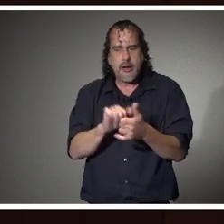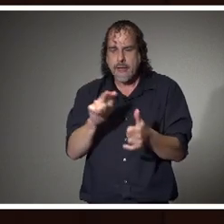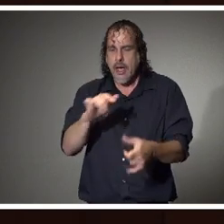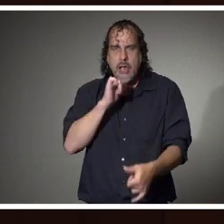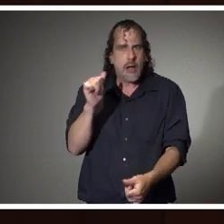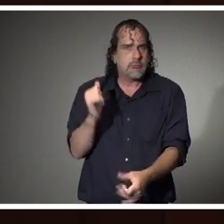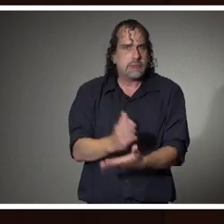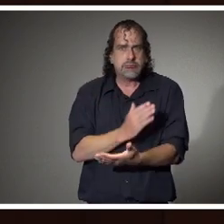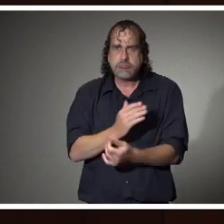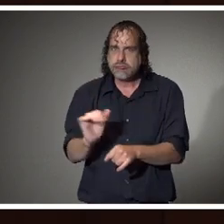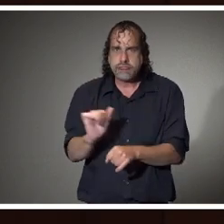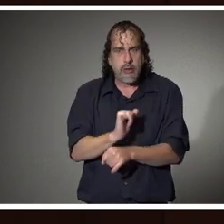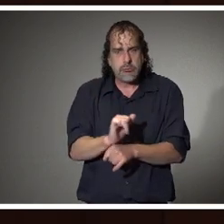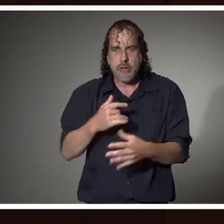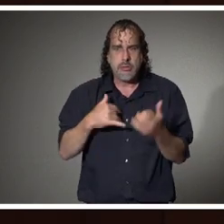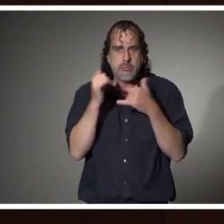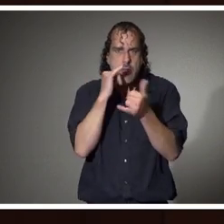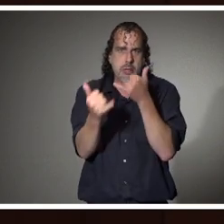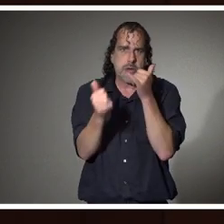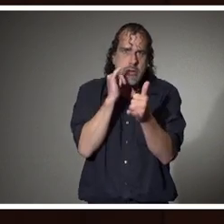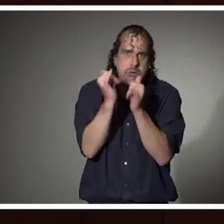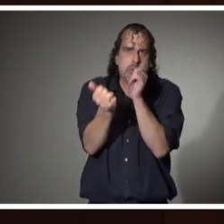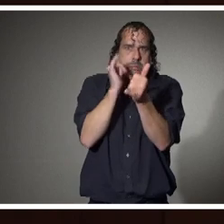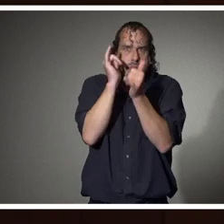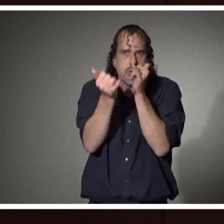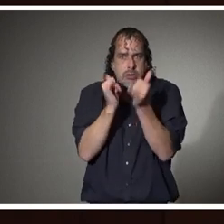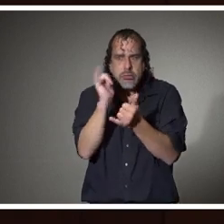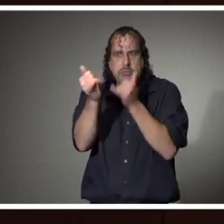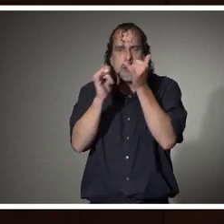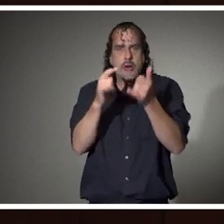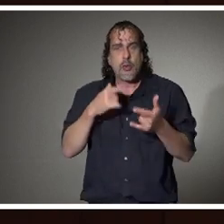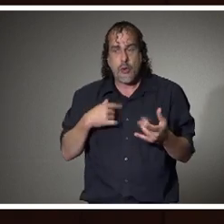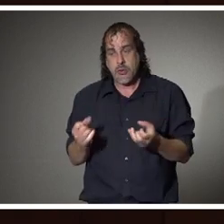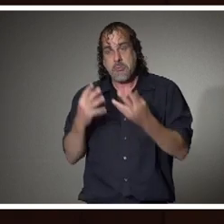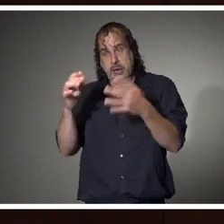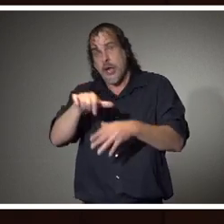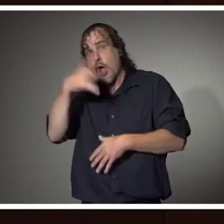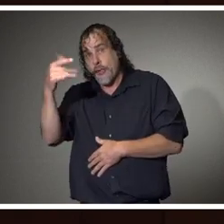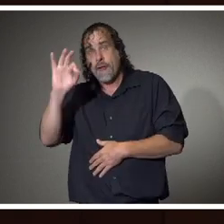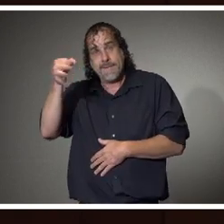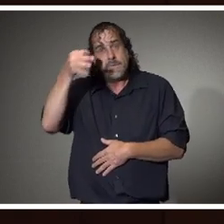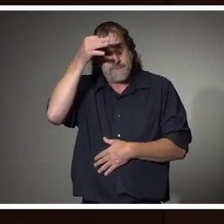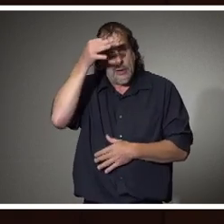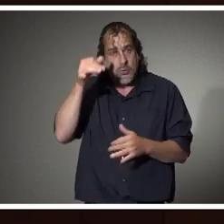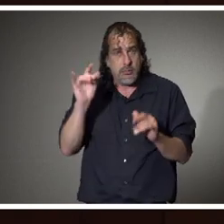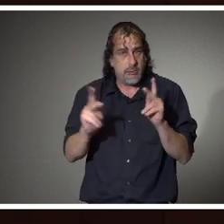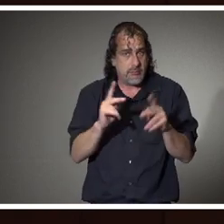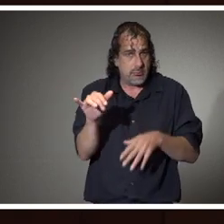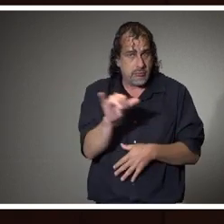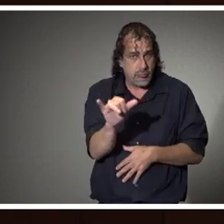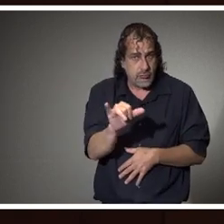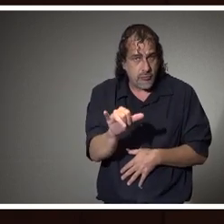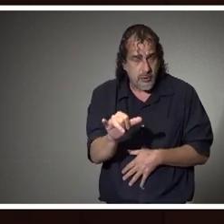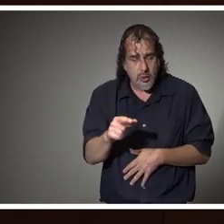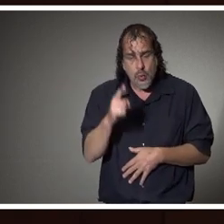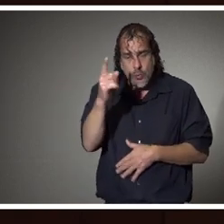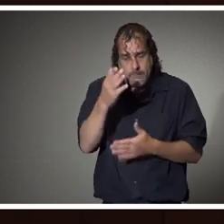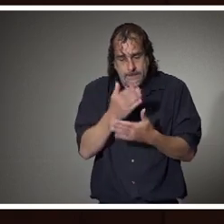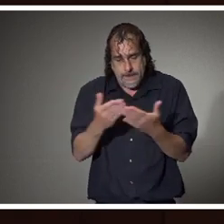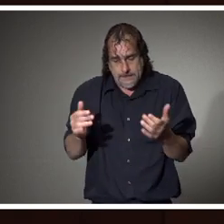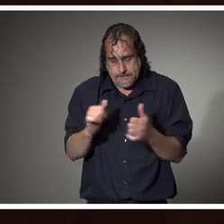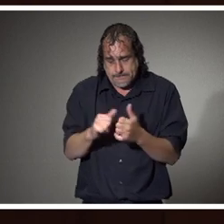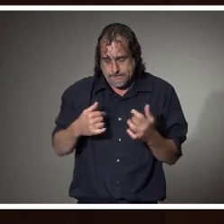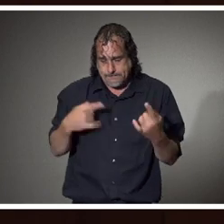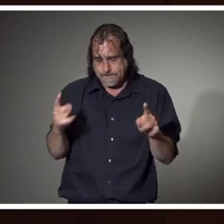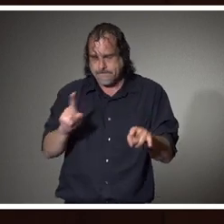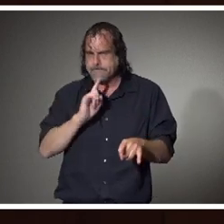nonstop fielding calls, and as long with many federal agencies, One of the things when this first started that really